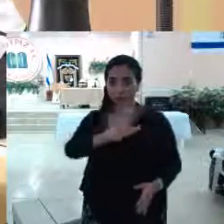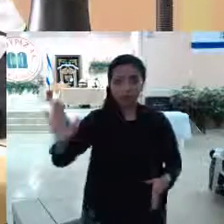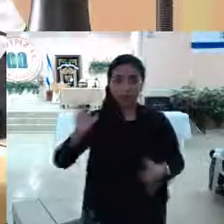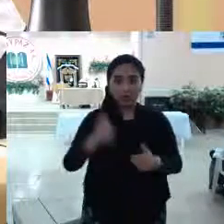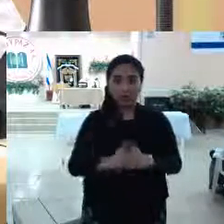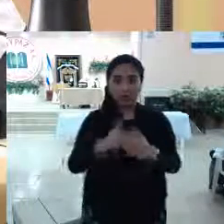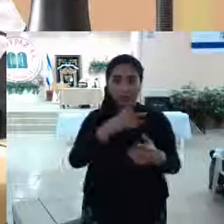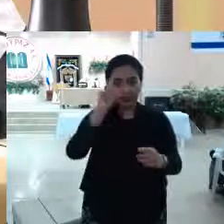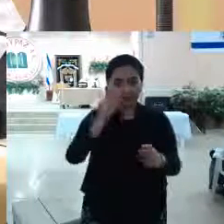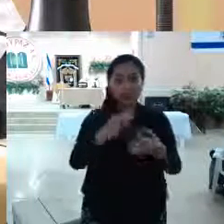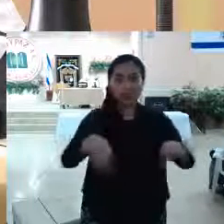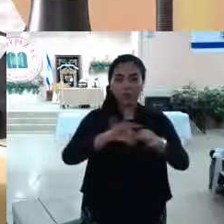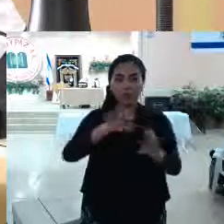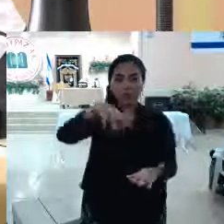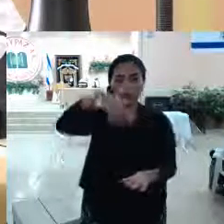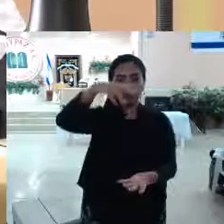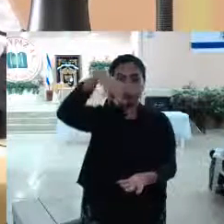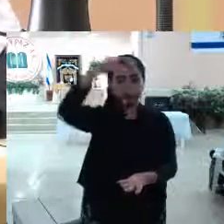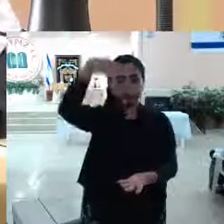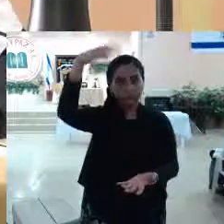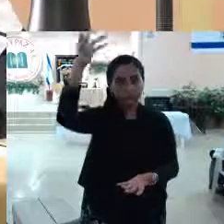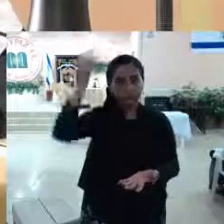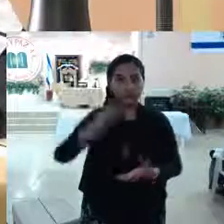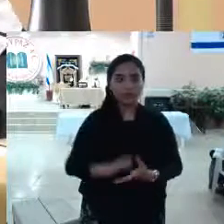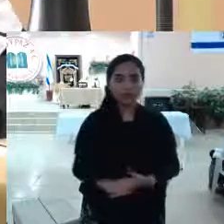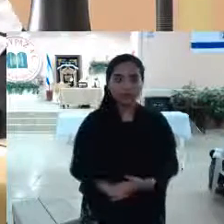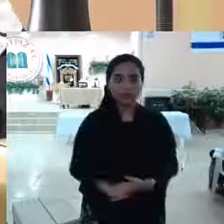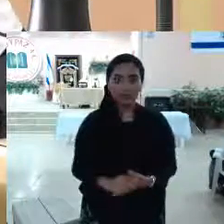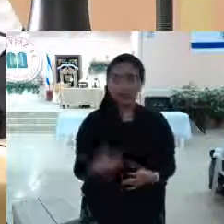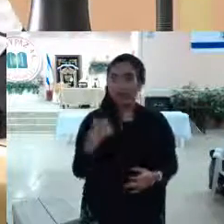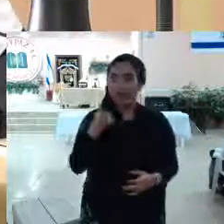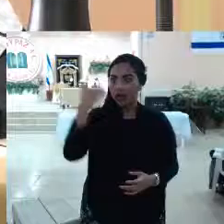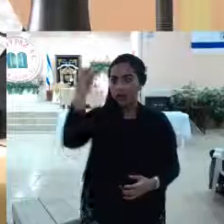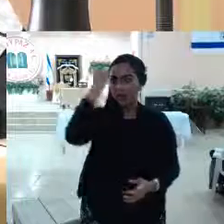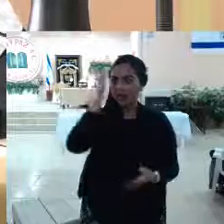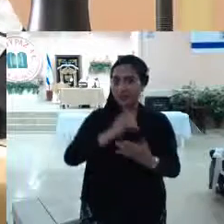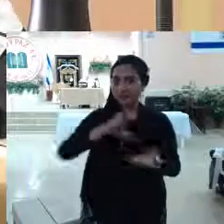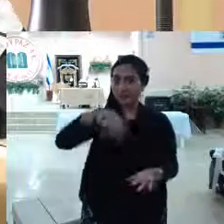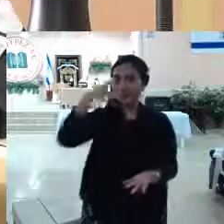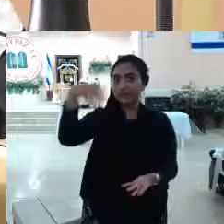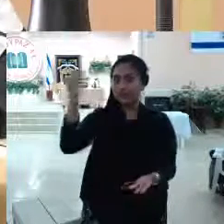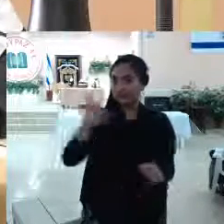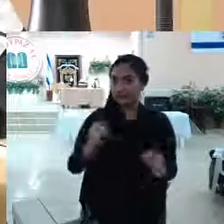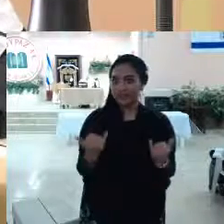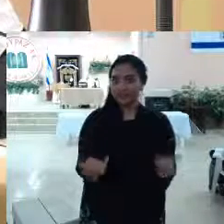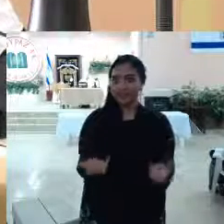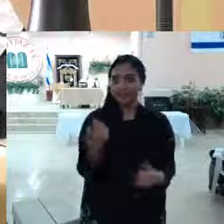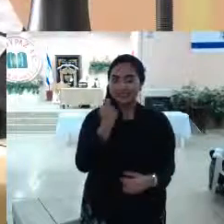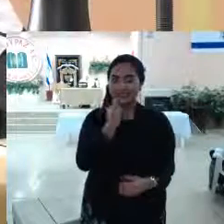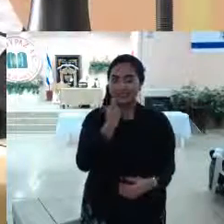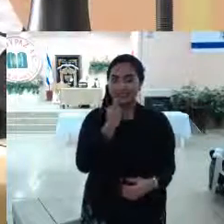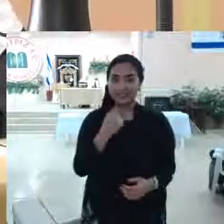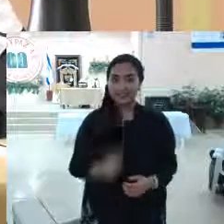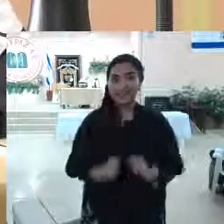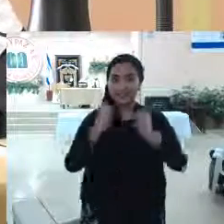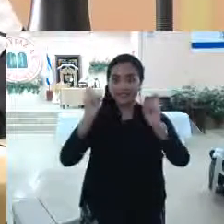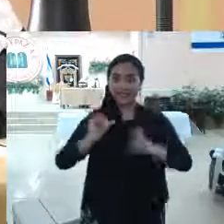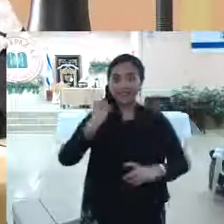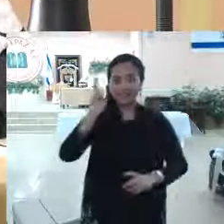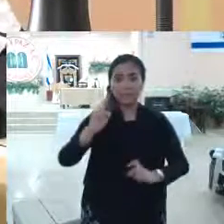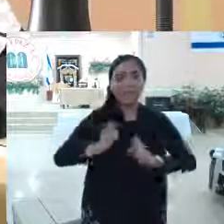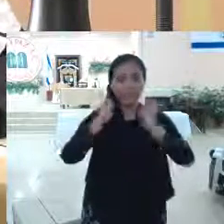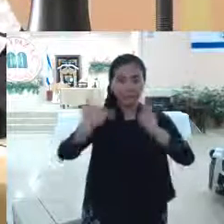y le queméis incienso. No creo que sea casualidad. I don't think that is a casualty. Aleluya.